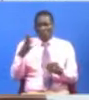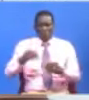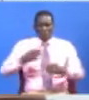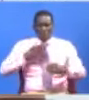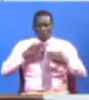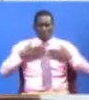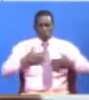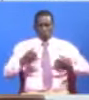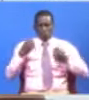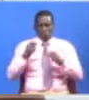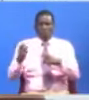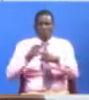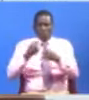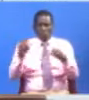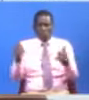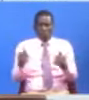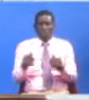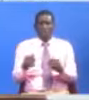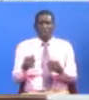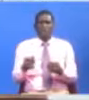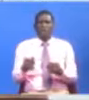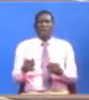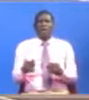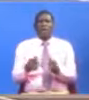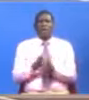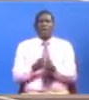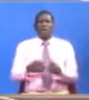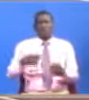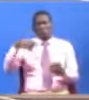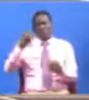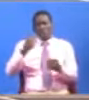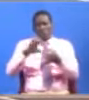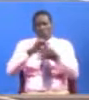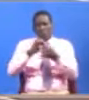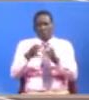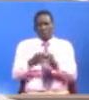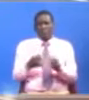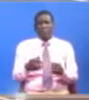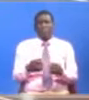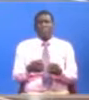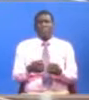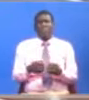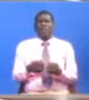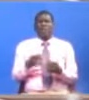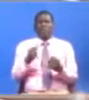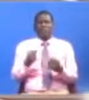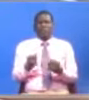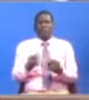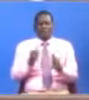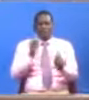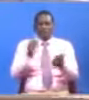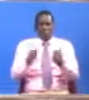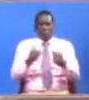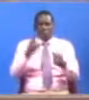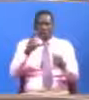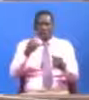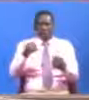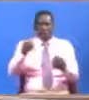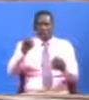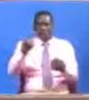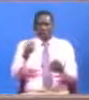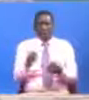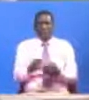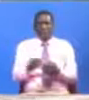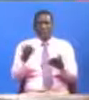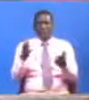ikue vizuri, ni train vizuri, ni make team ya kwenda Olympics. That's my aim. In the most anticipated race of the evening, the rain threatened to dampen